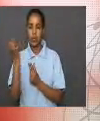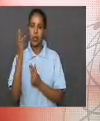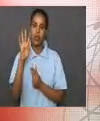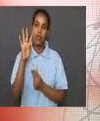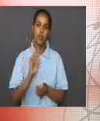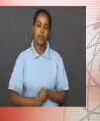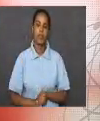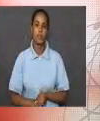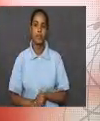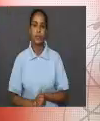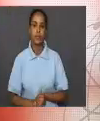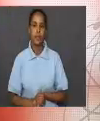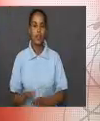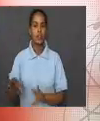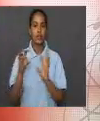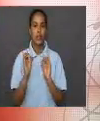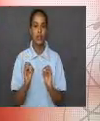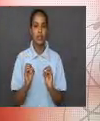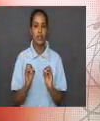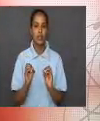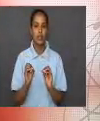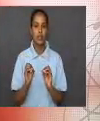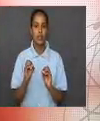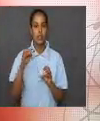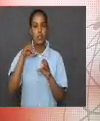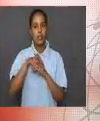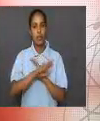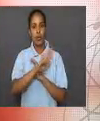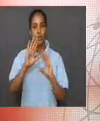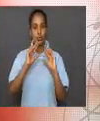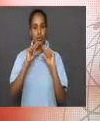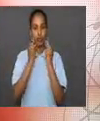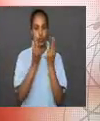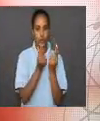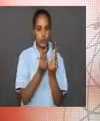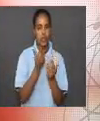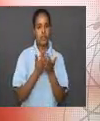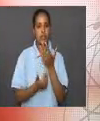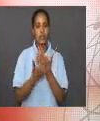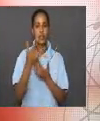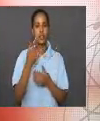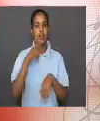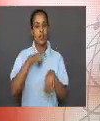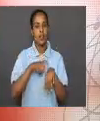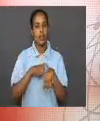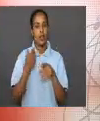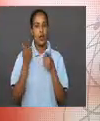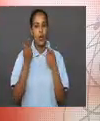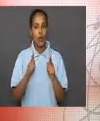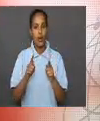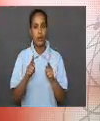4. Students, in your groups, Discuss a time when you